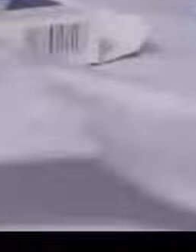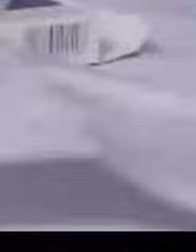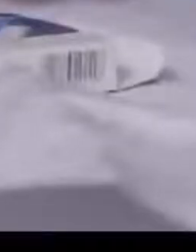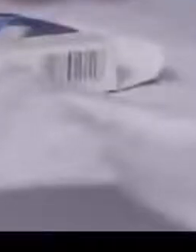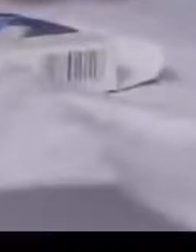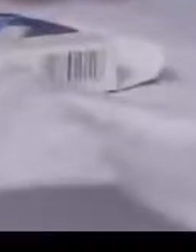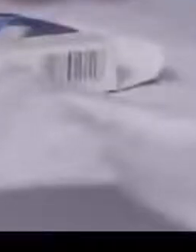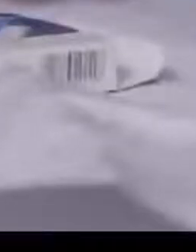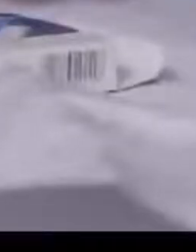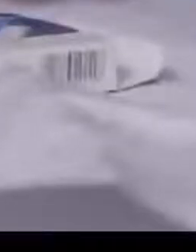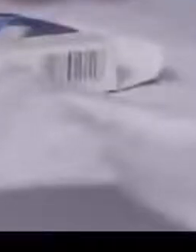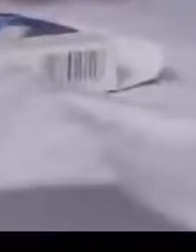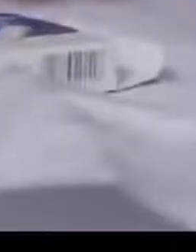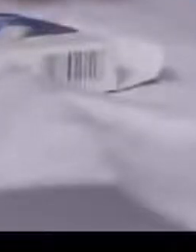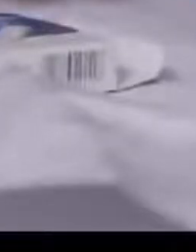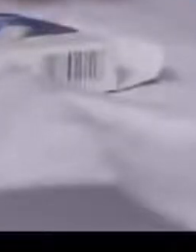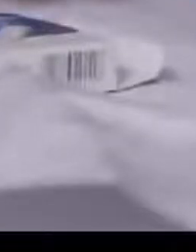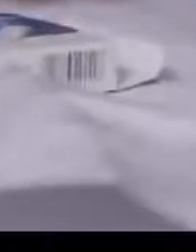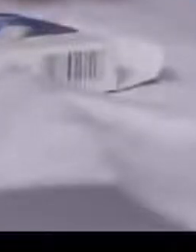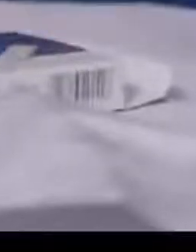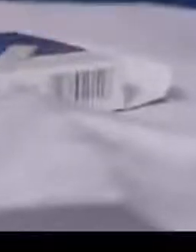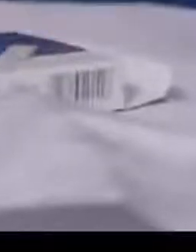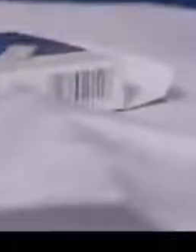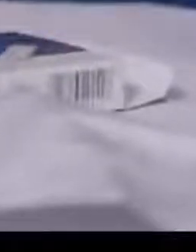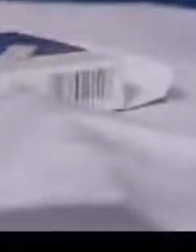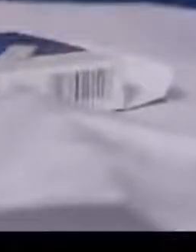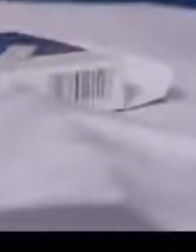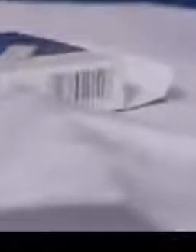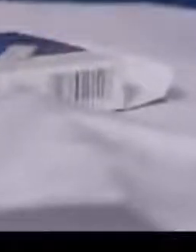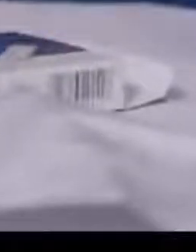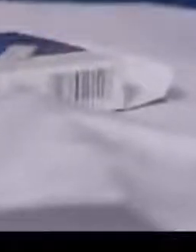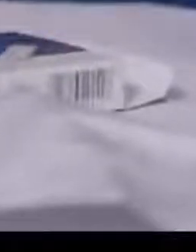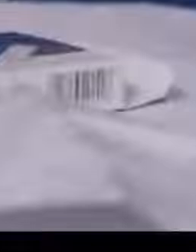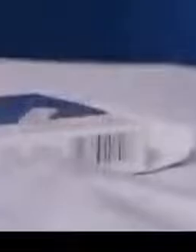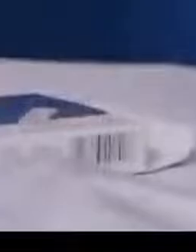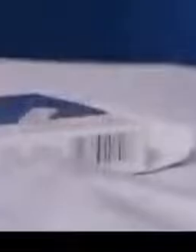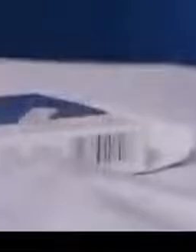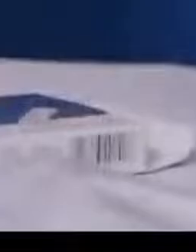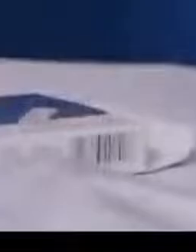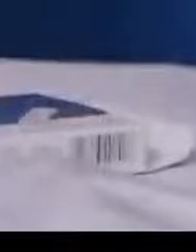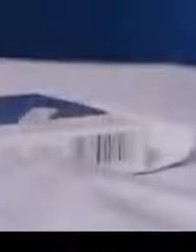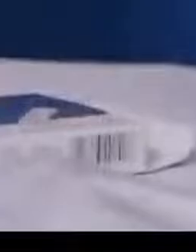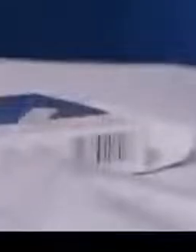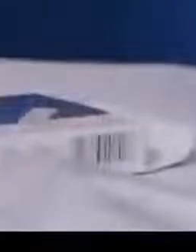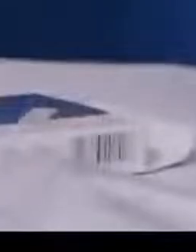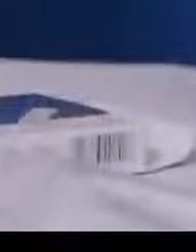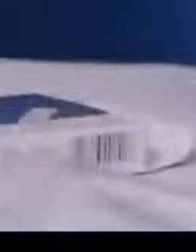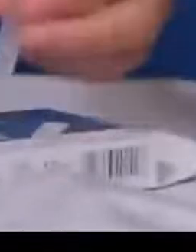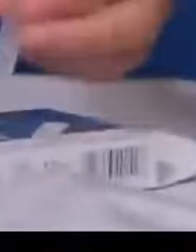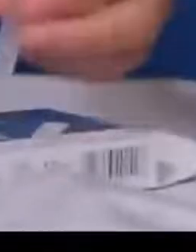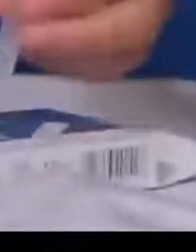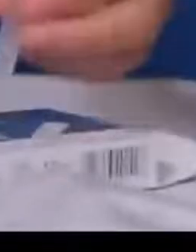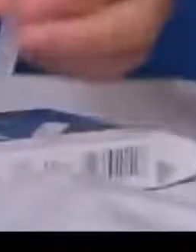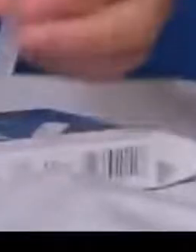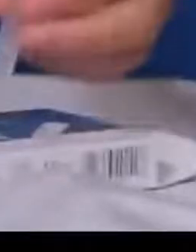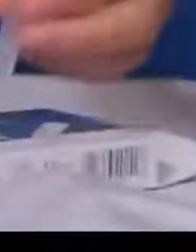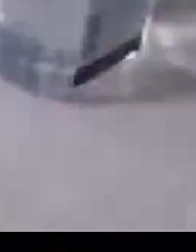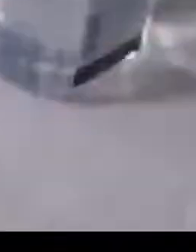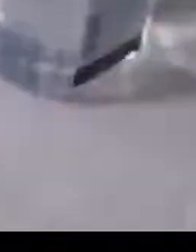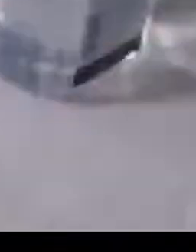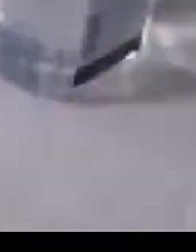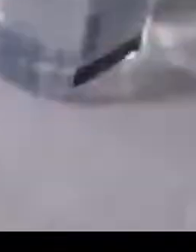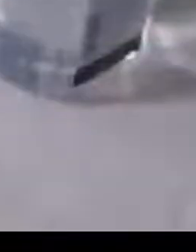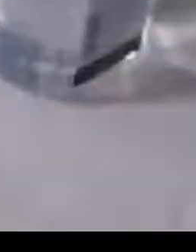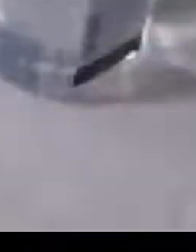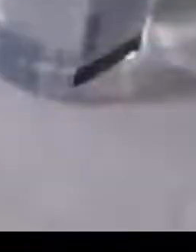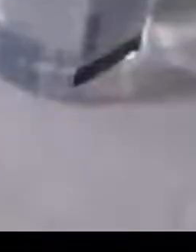and the little nozzle that goes on the end, and take off the lid of the tube. And that little hole is somewhere to rest the tube so it doesn't